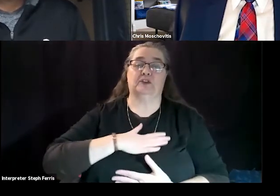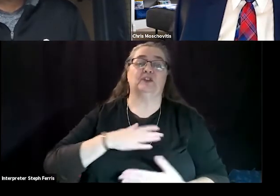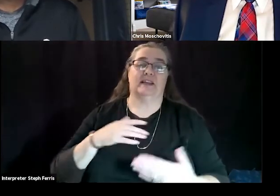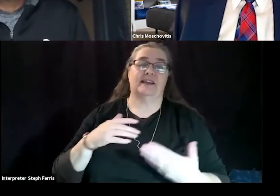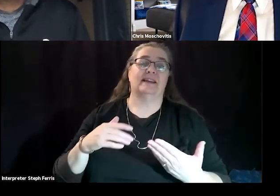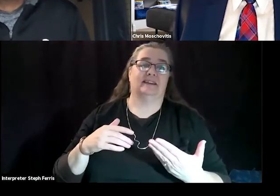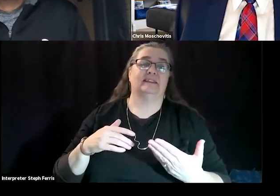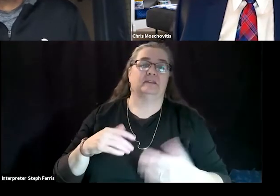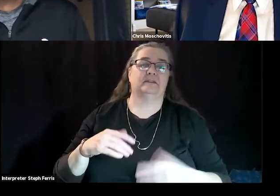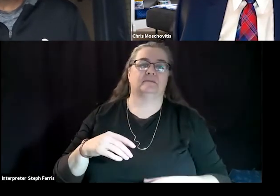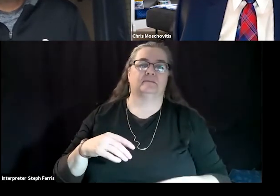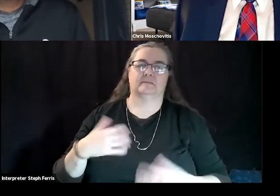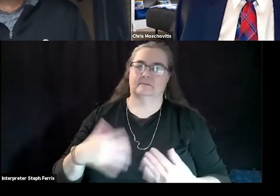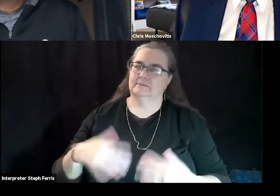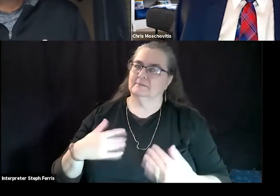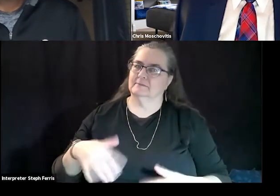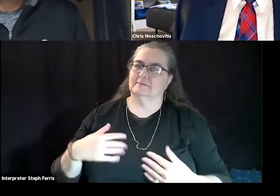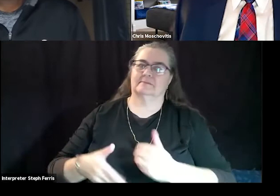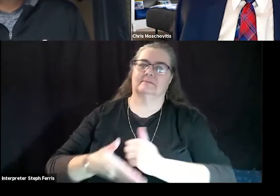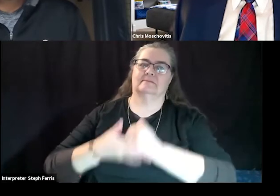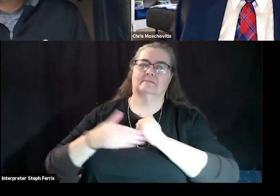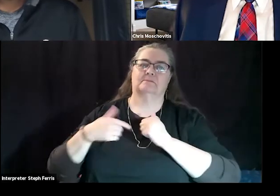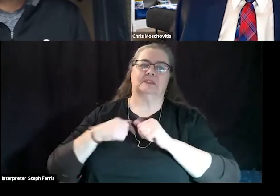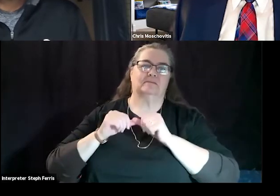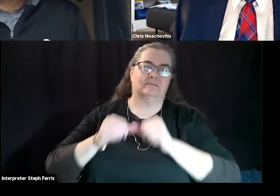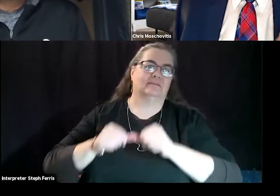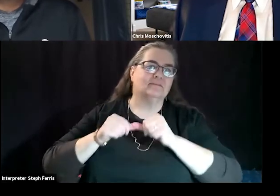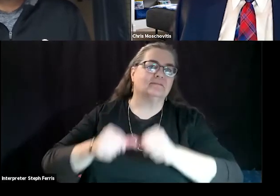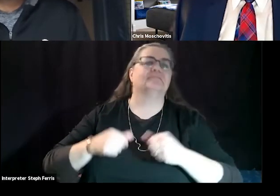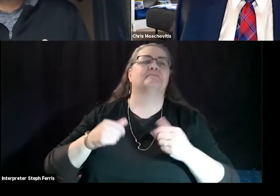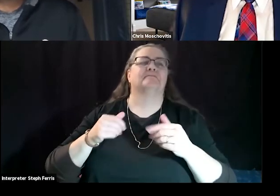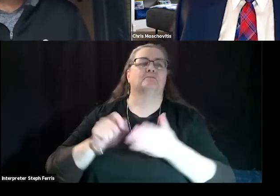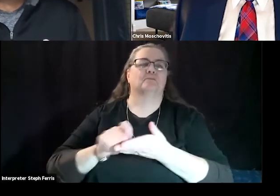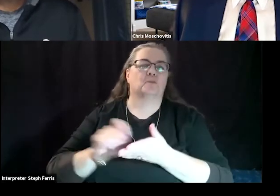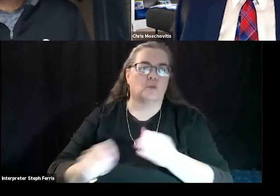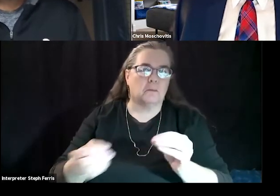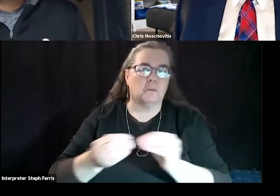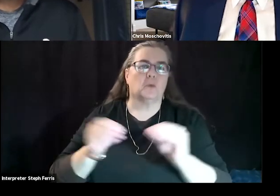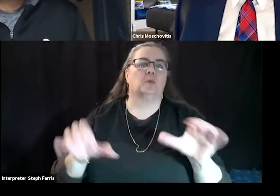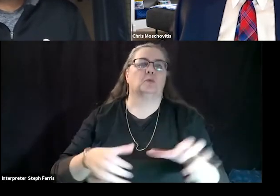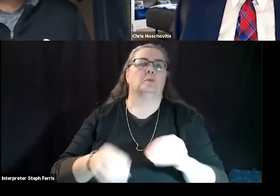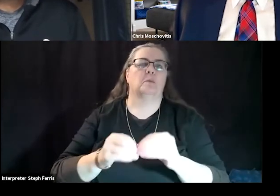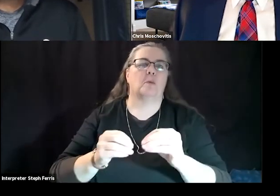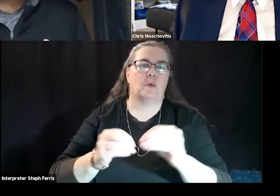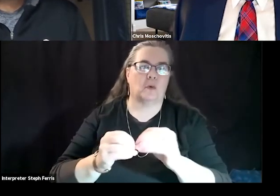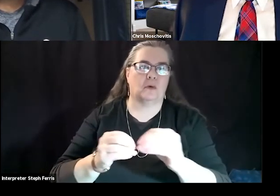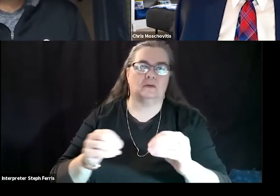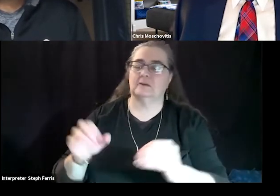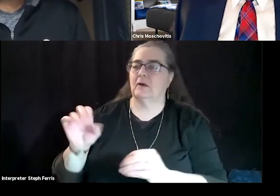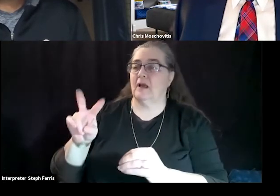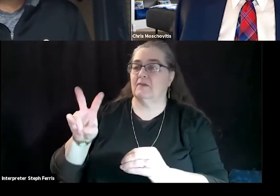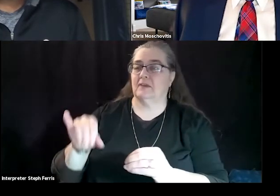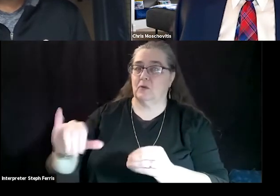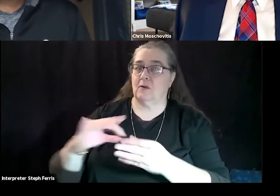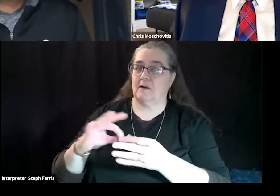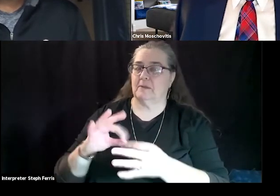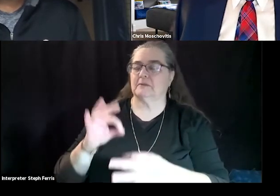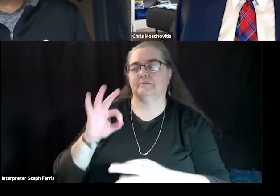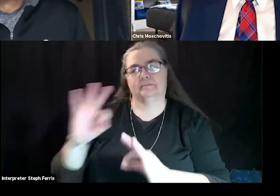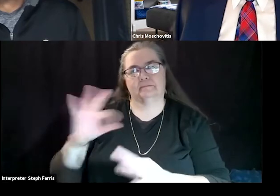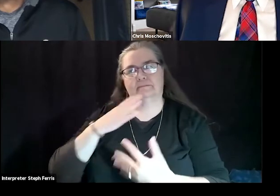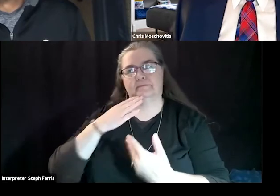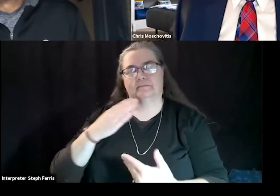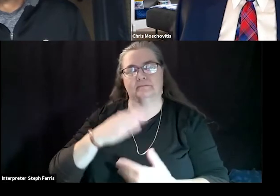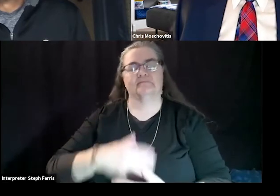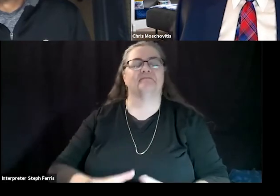encouraging, it drives me forward. So I'm deeply appreciative for comments like Avi. On the comment,